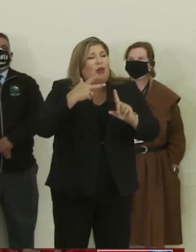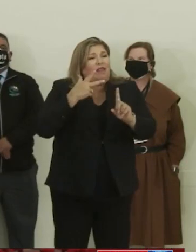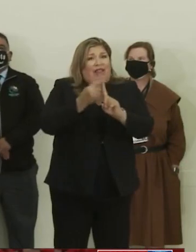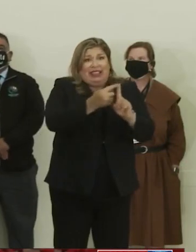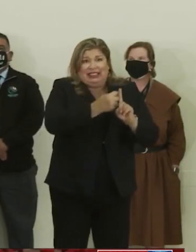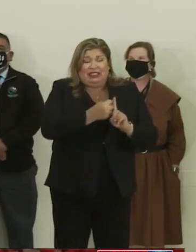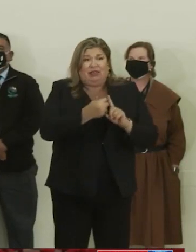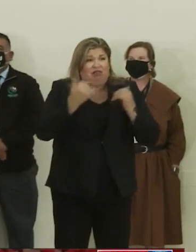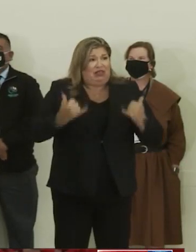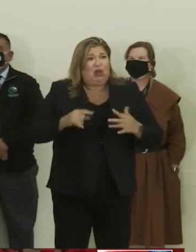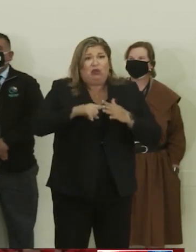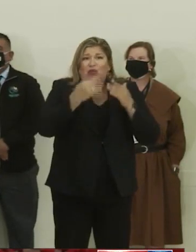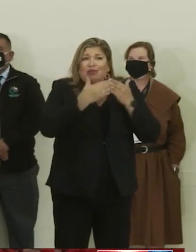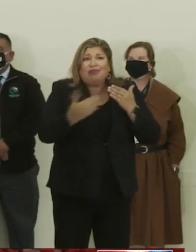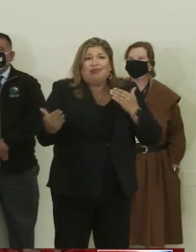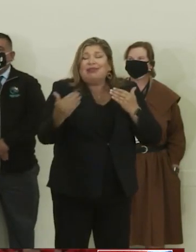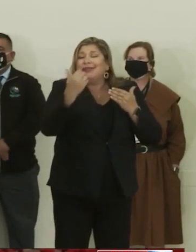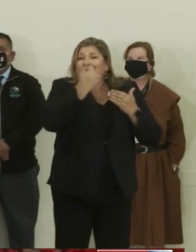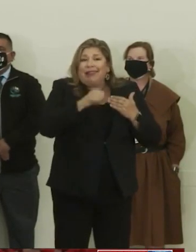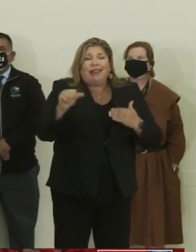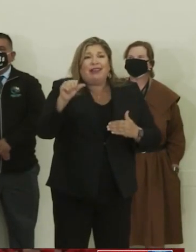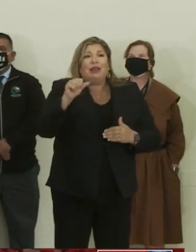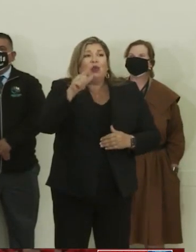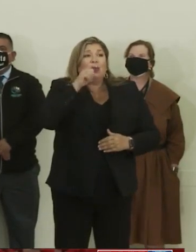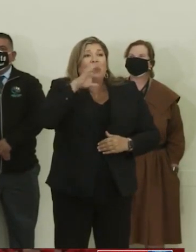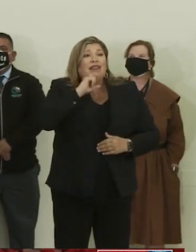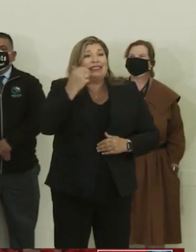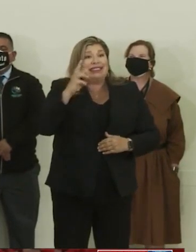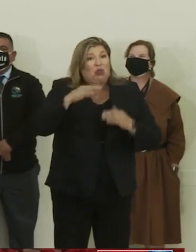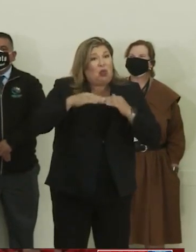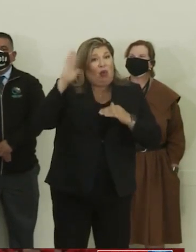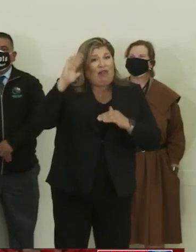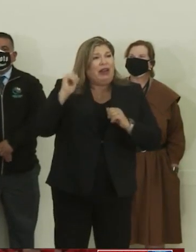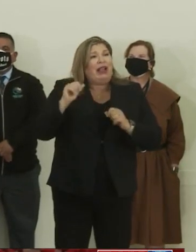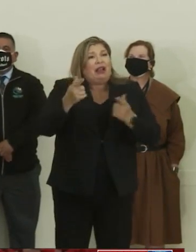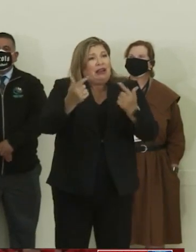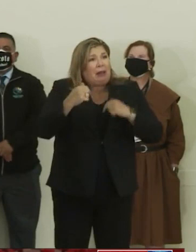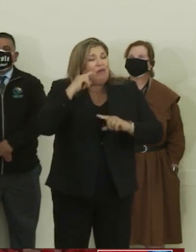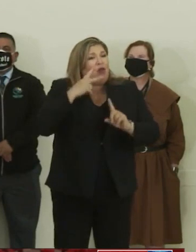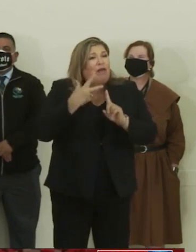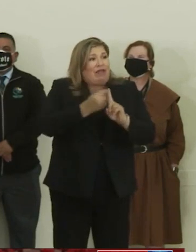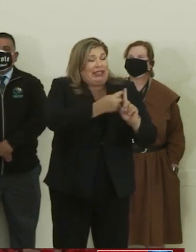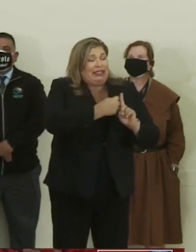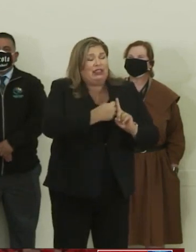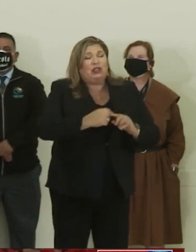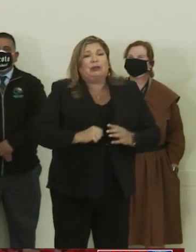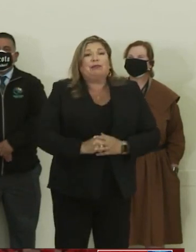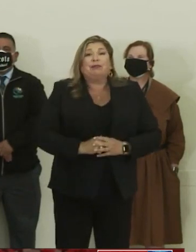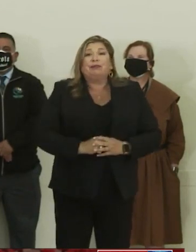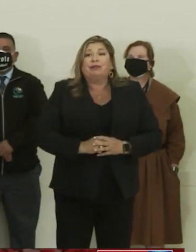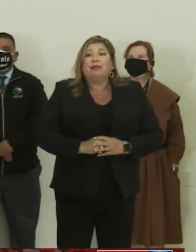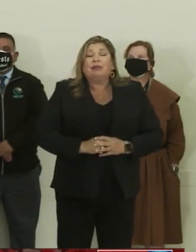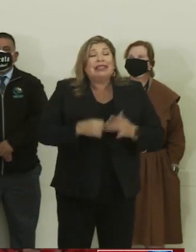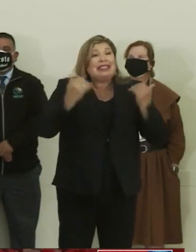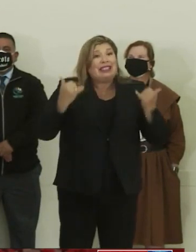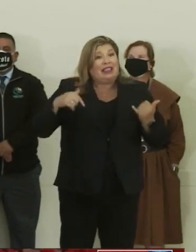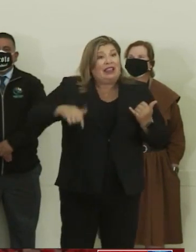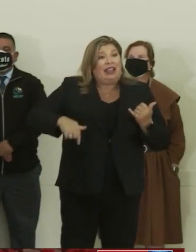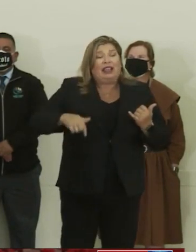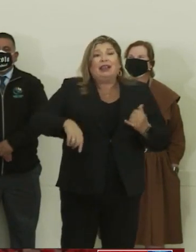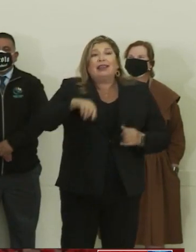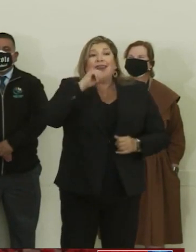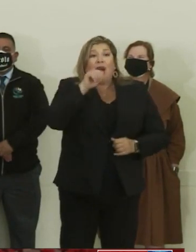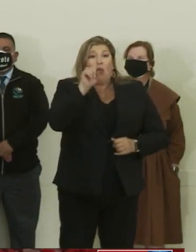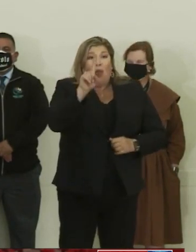Today marks three milestones of sorts. Today, not one county in California is in the